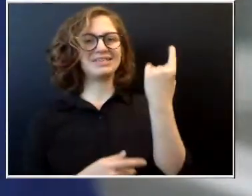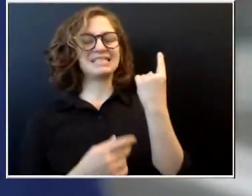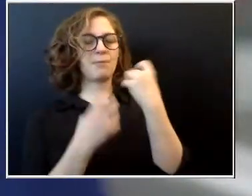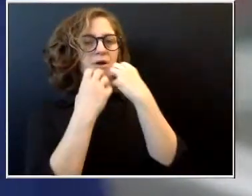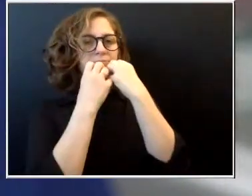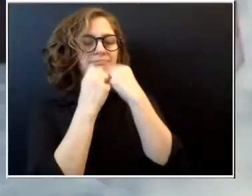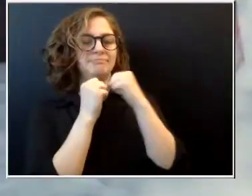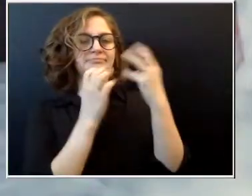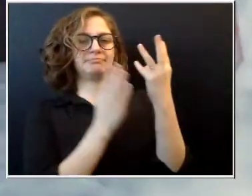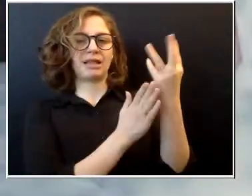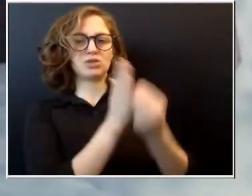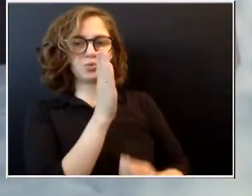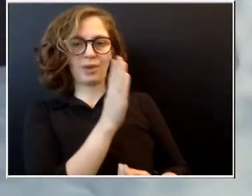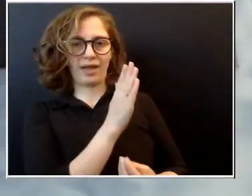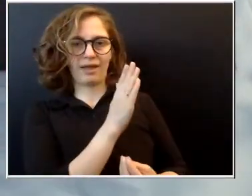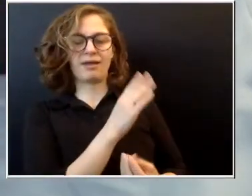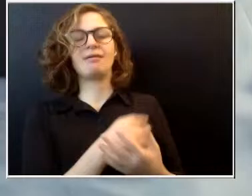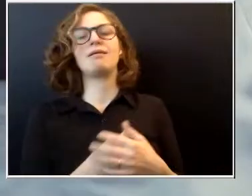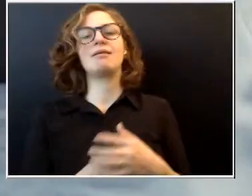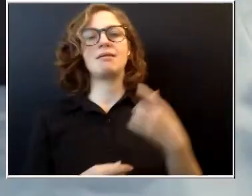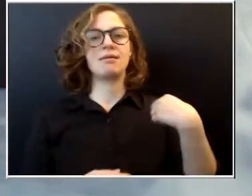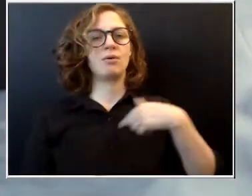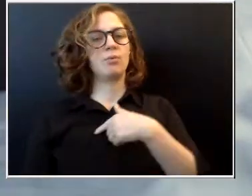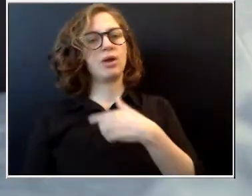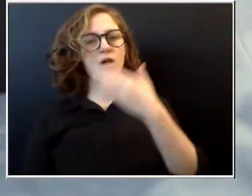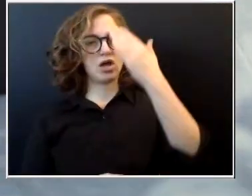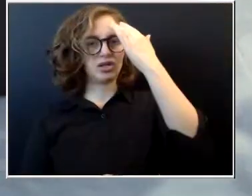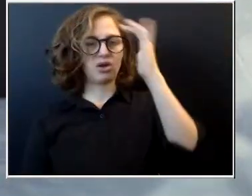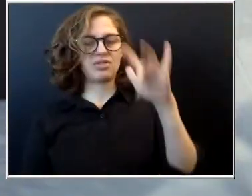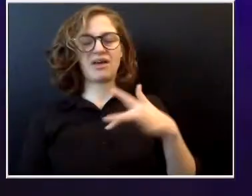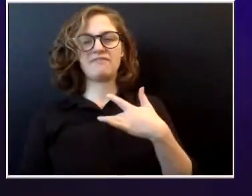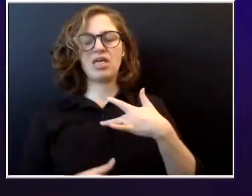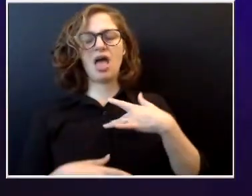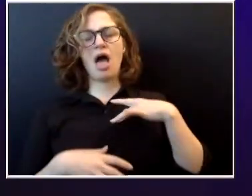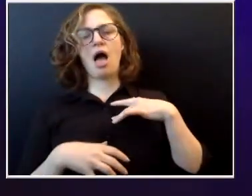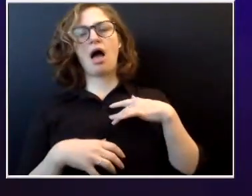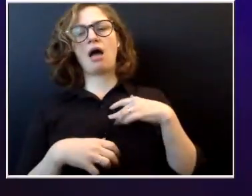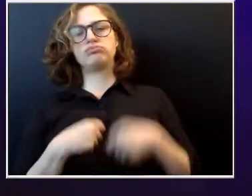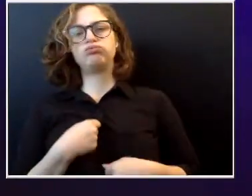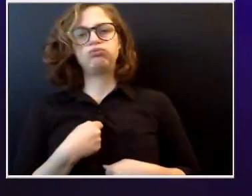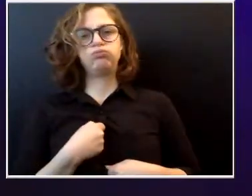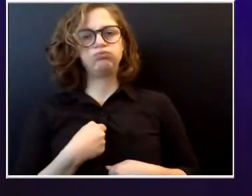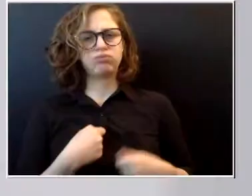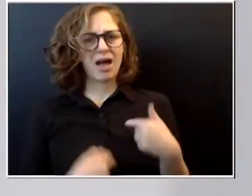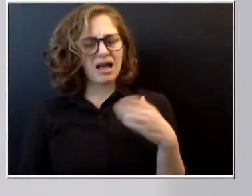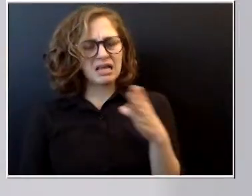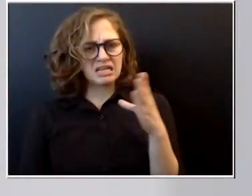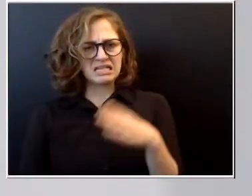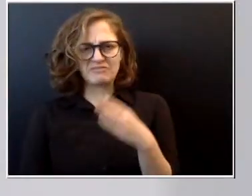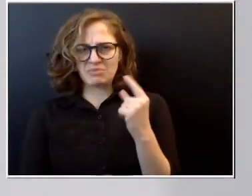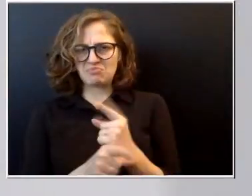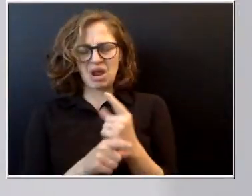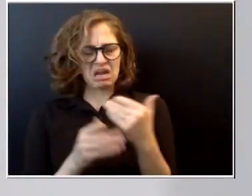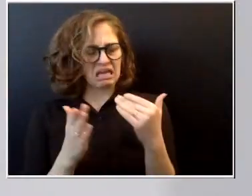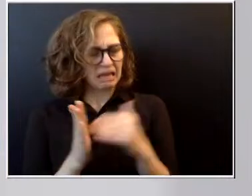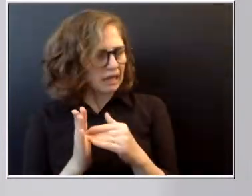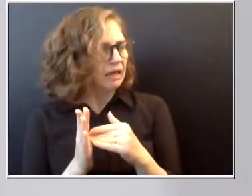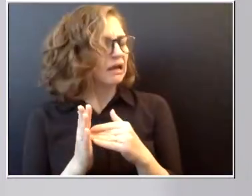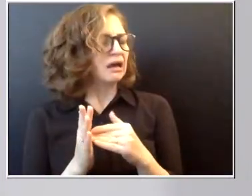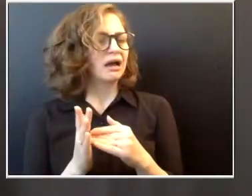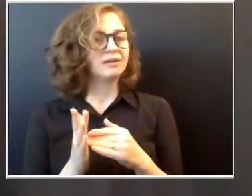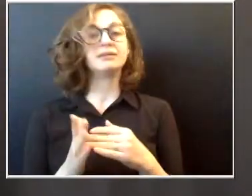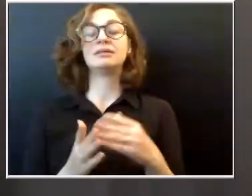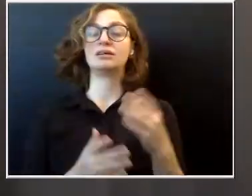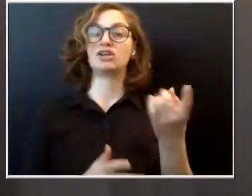We all know that gut punch that leaves you feeling like you may never be right again. And Dr. Travis Love says in some cases, a true broken